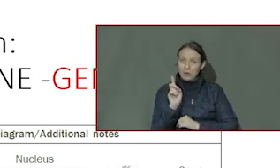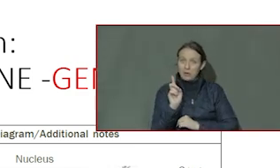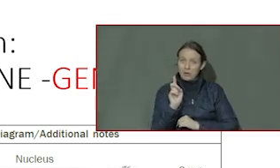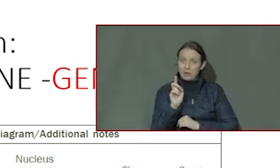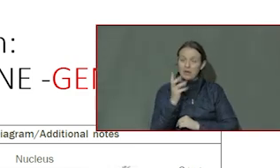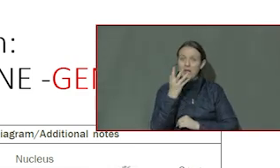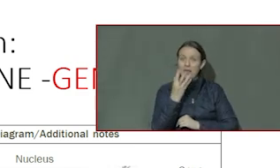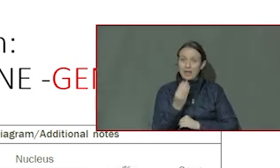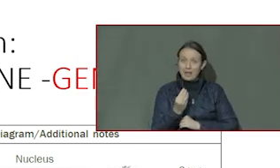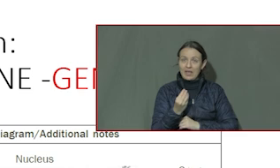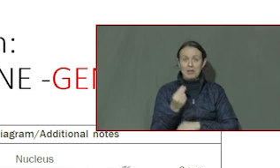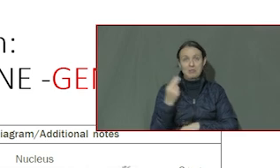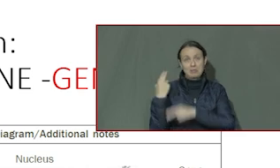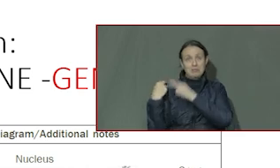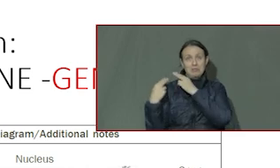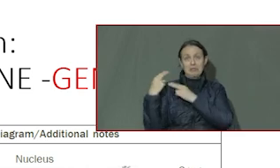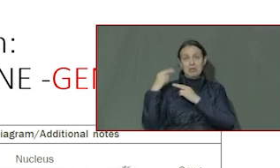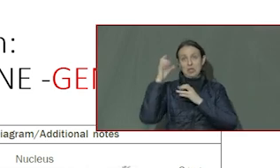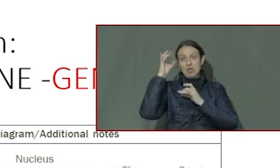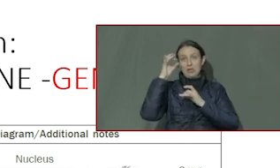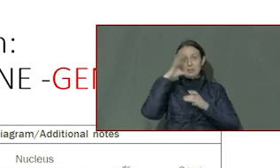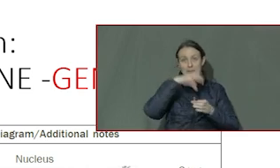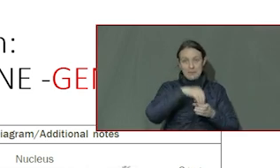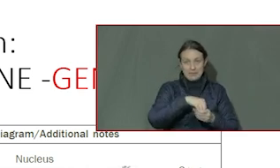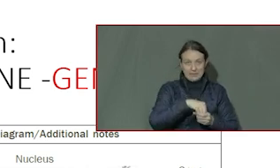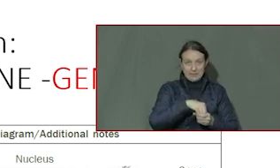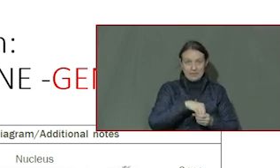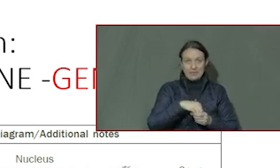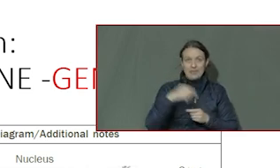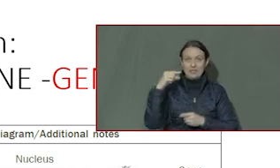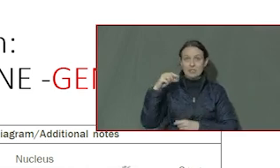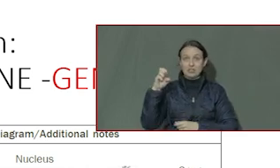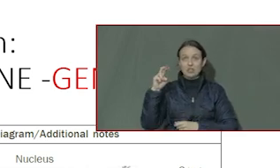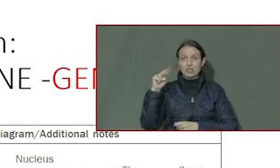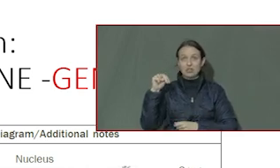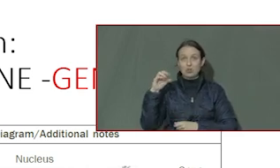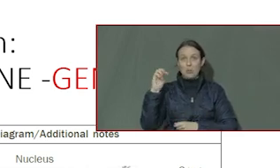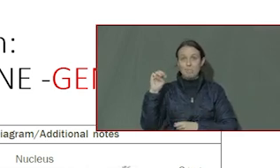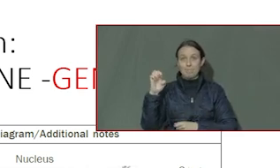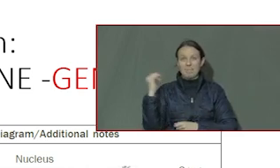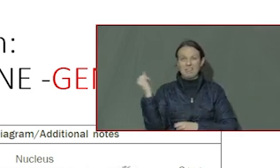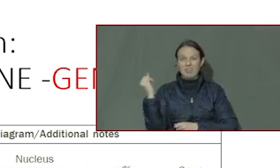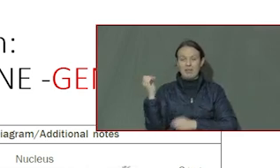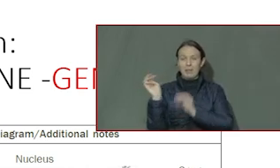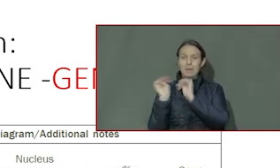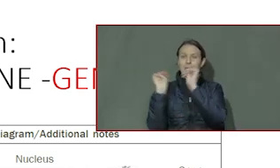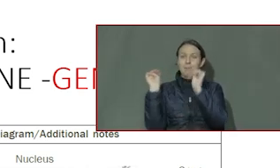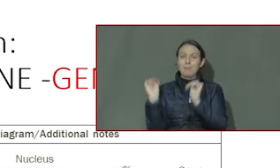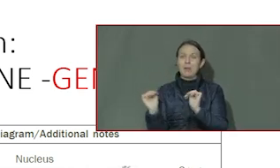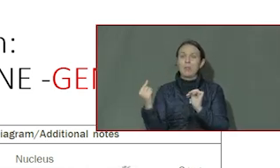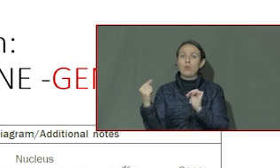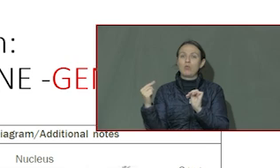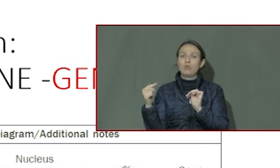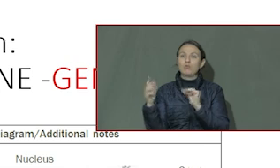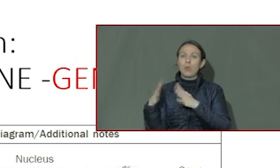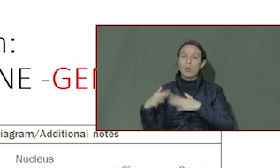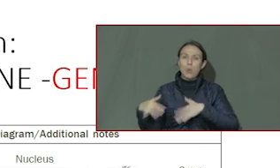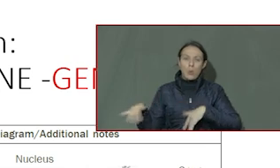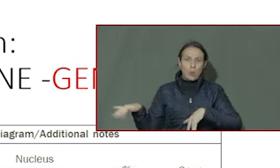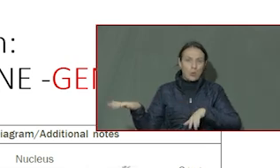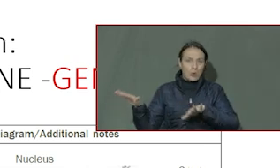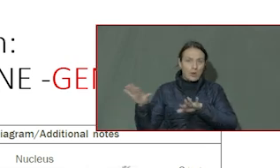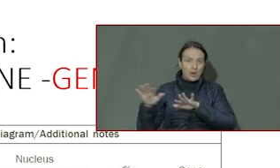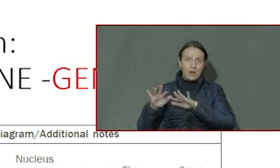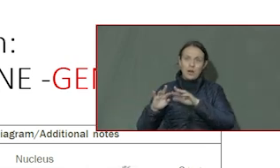hereditary information. Then genome is the what? Is the mapping of all